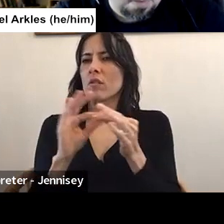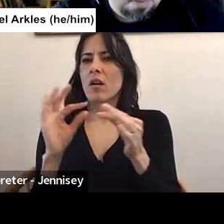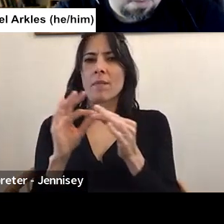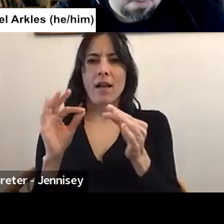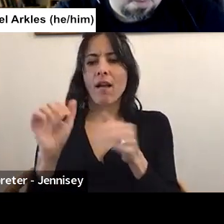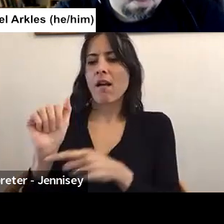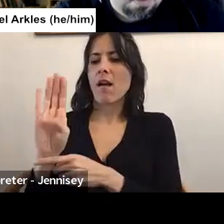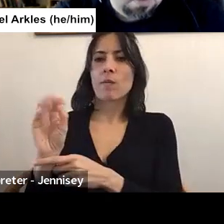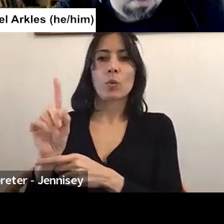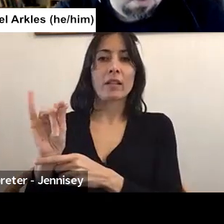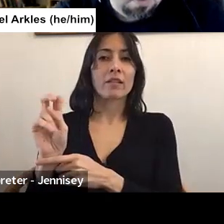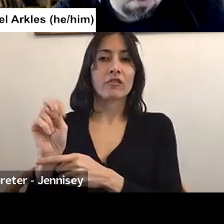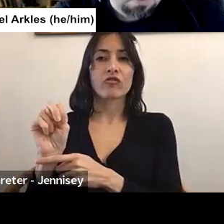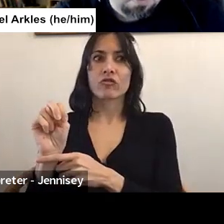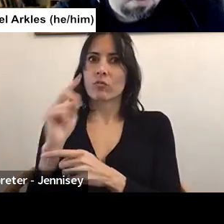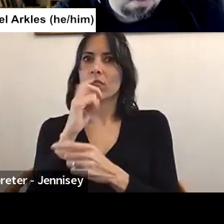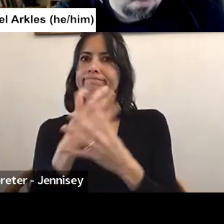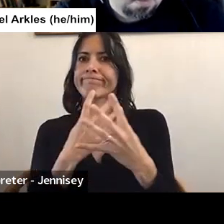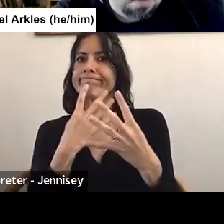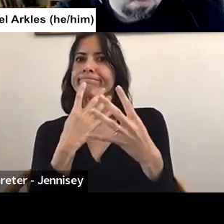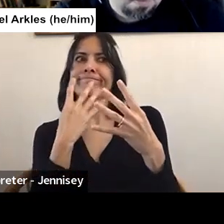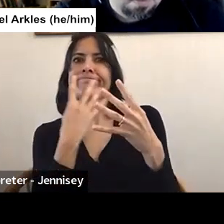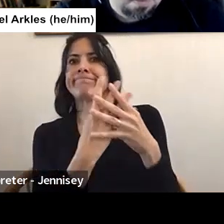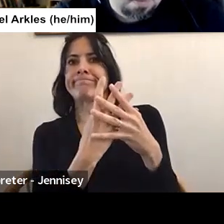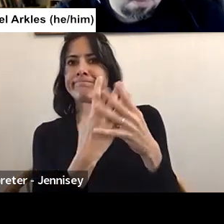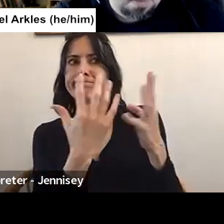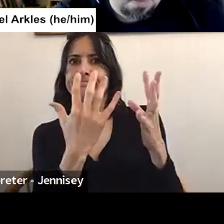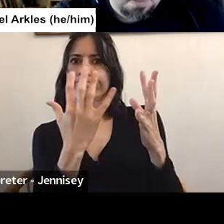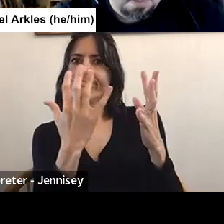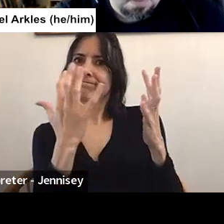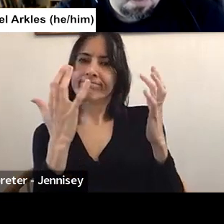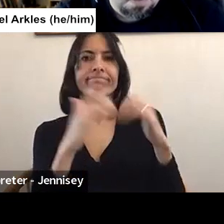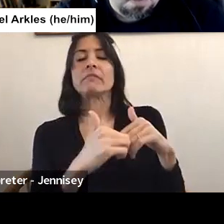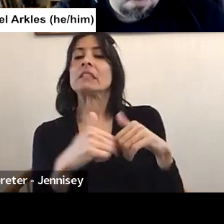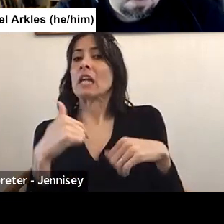in our discussion so far. I am committed to the work of abolition.